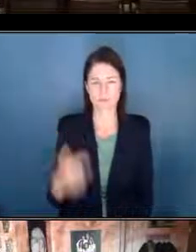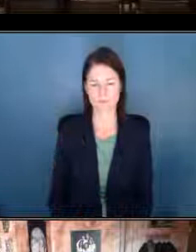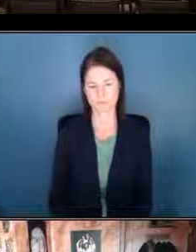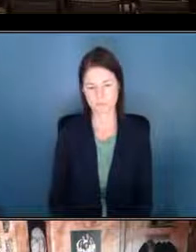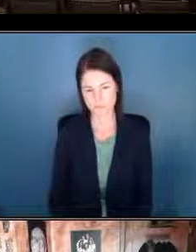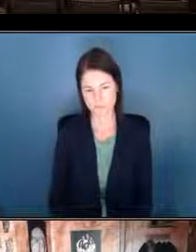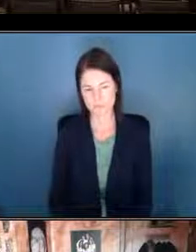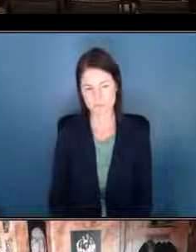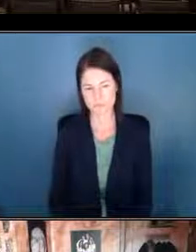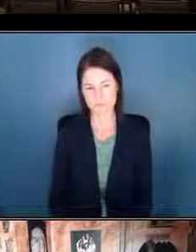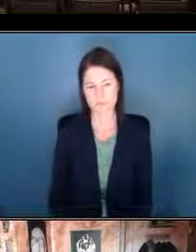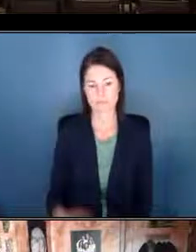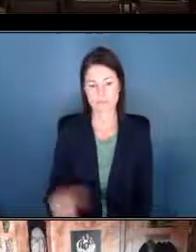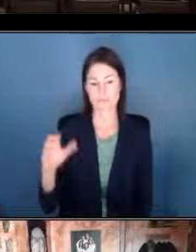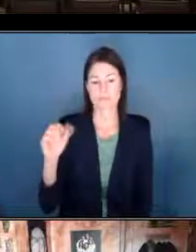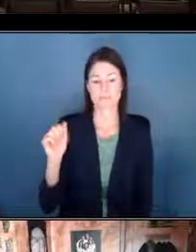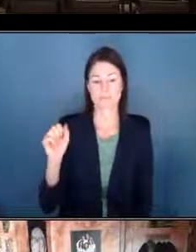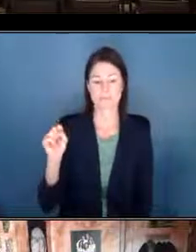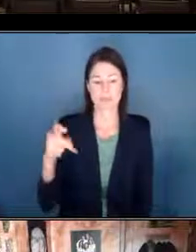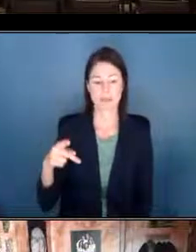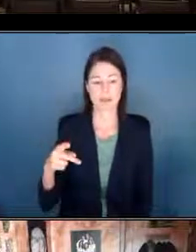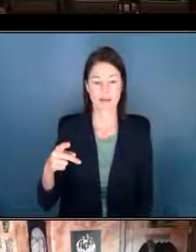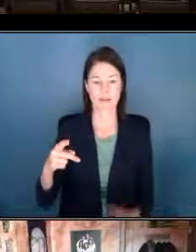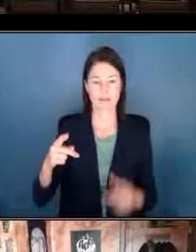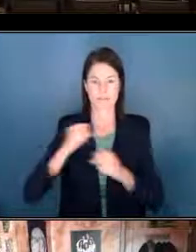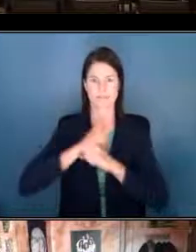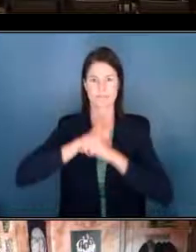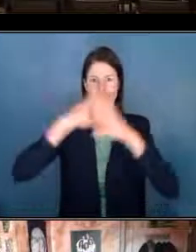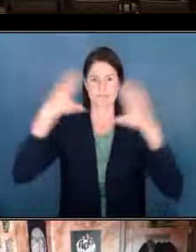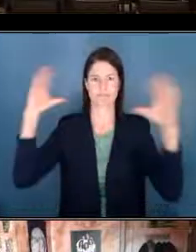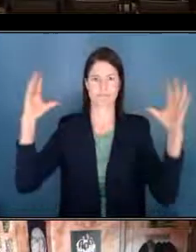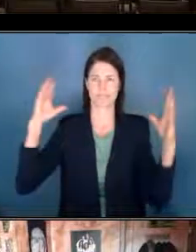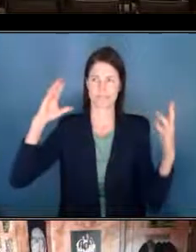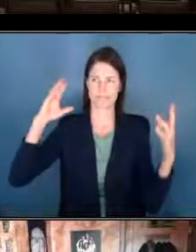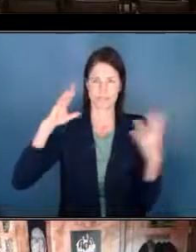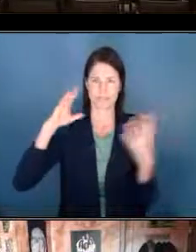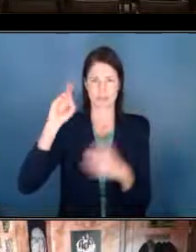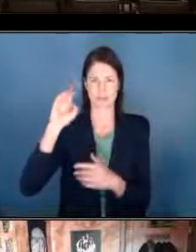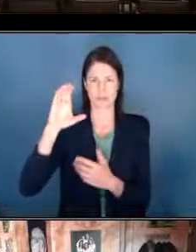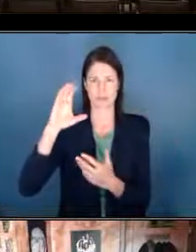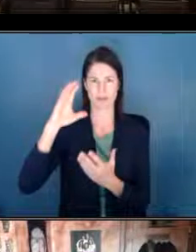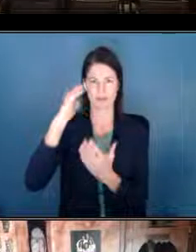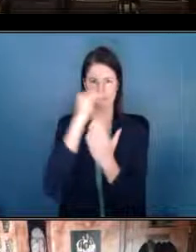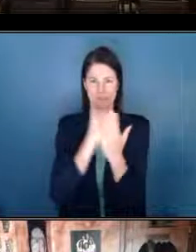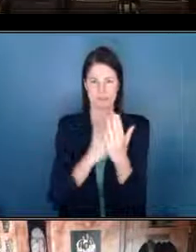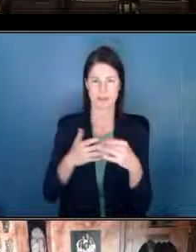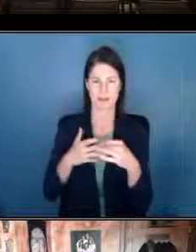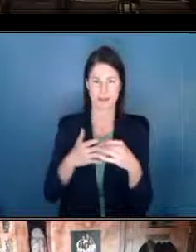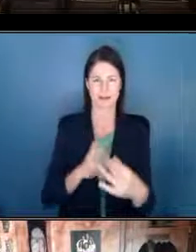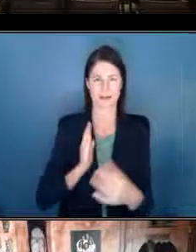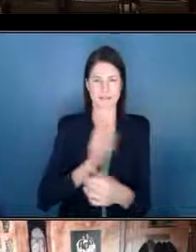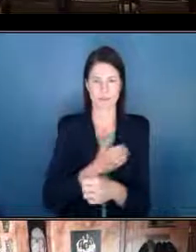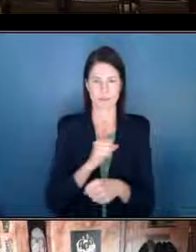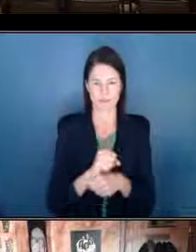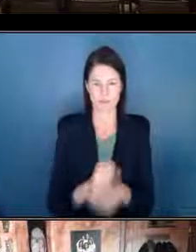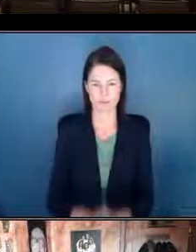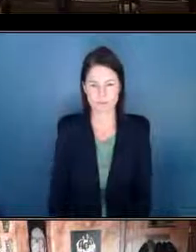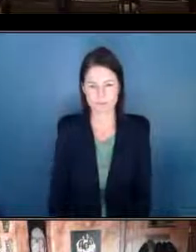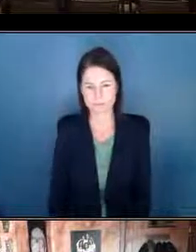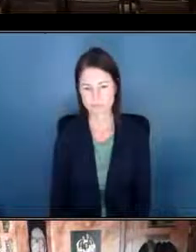a comprehensive and visionary statewide document that guides the division's work and includes actionable steps